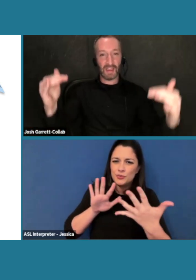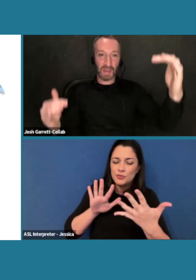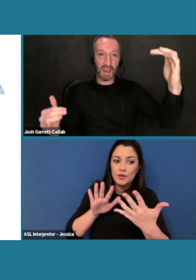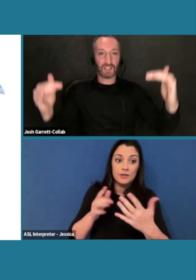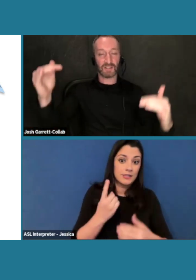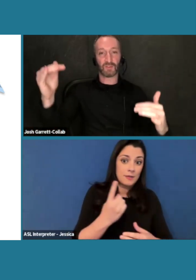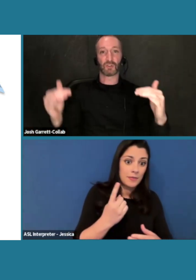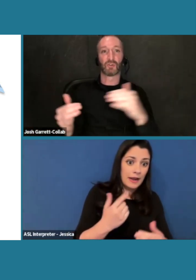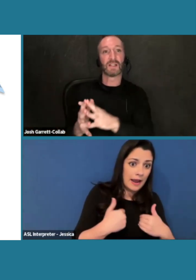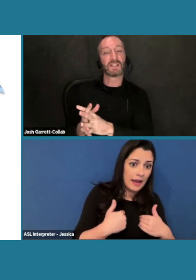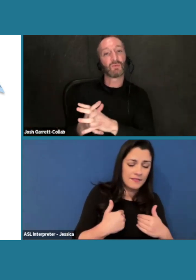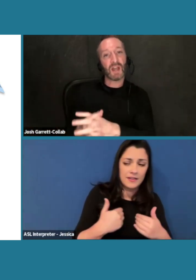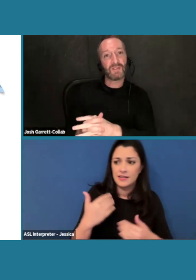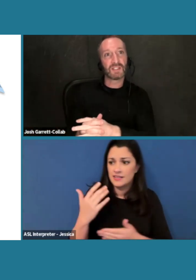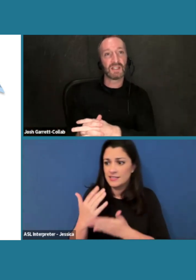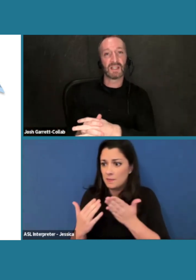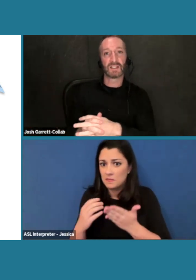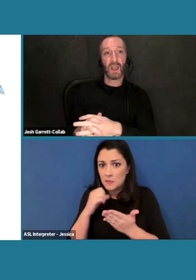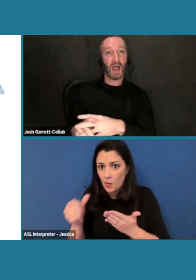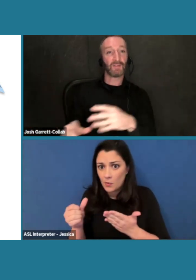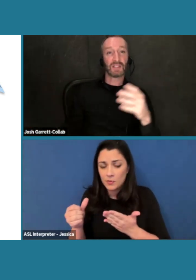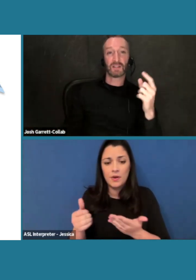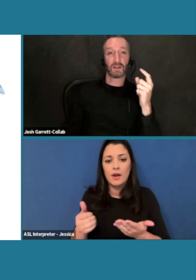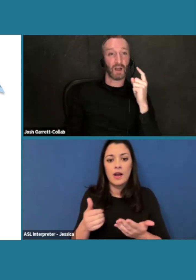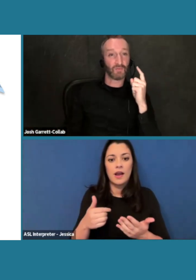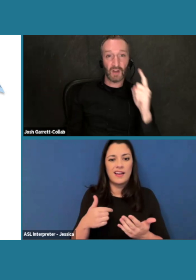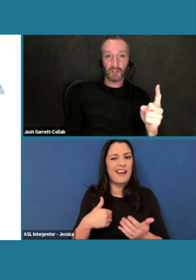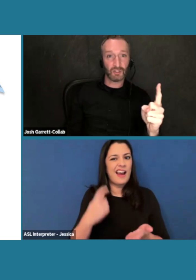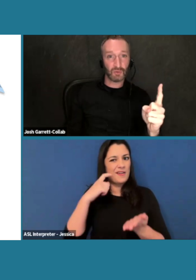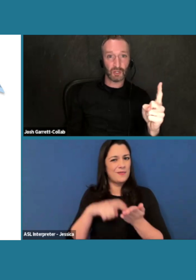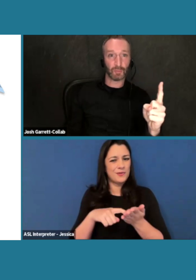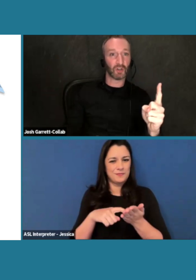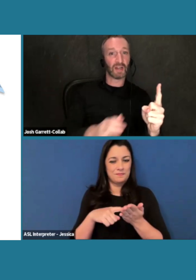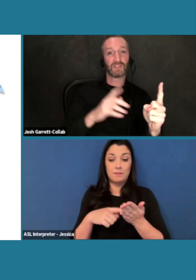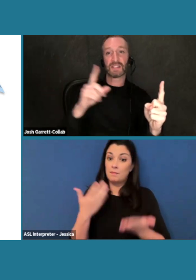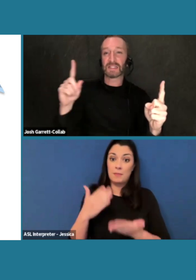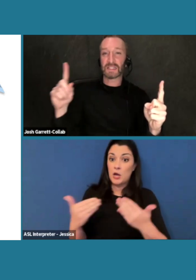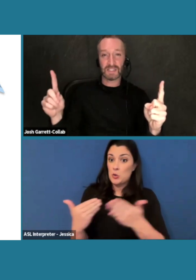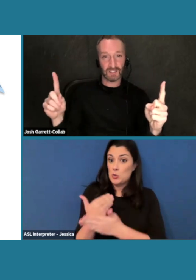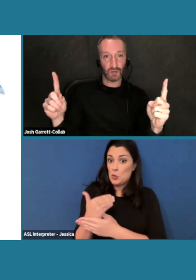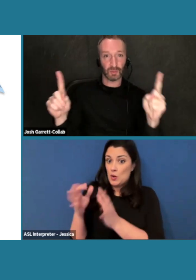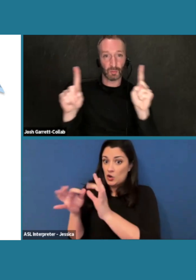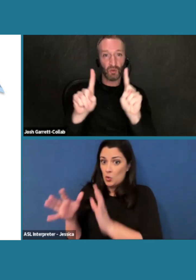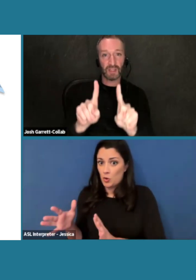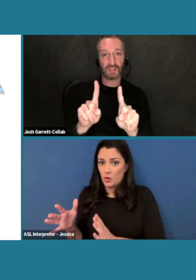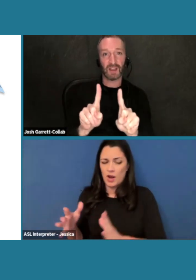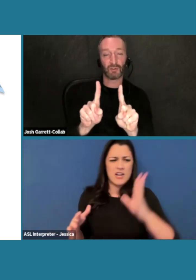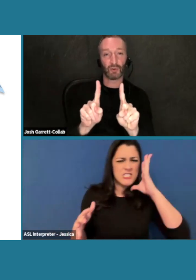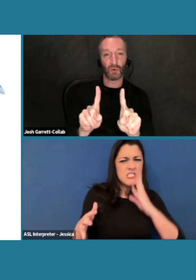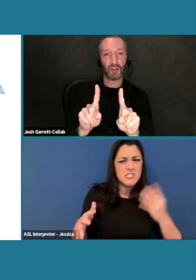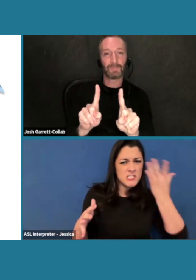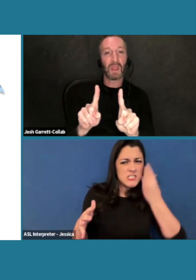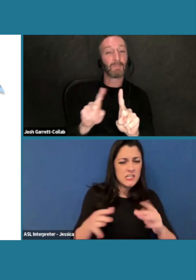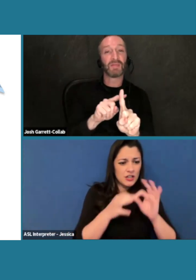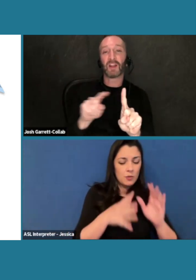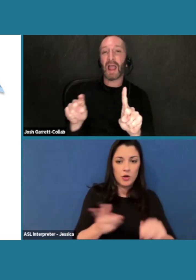and they may have to different degrees. And what I have seen is I've seen a fairly new interpreter and I've seen a seasoned interpreter both get together